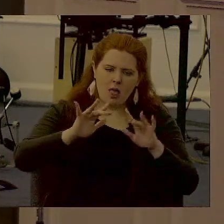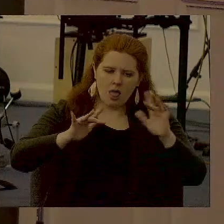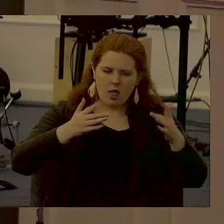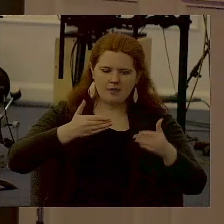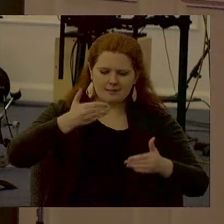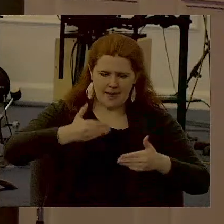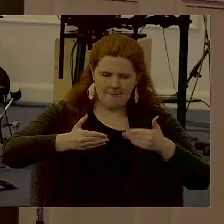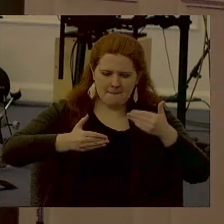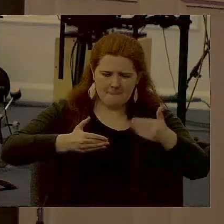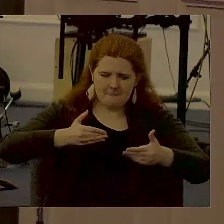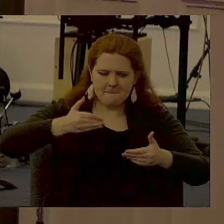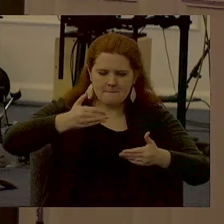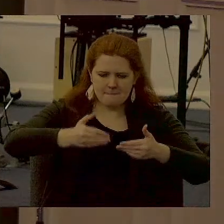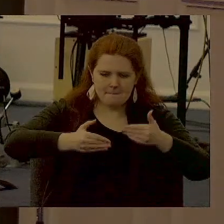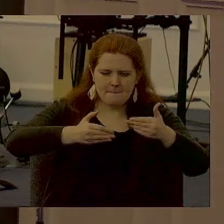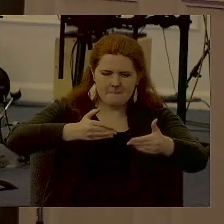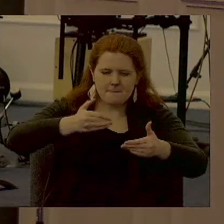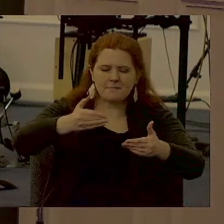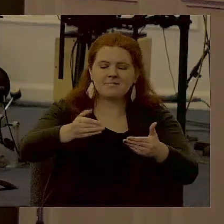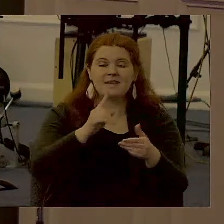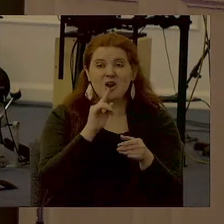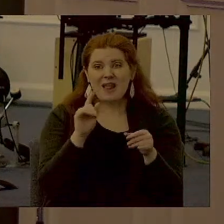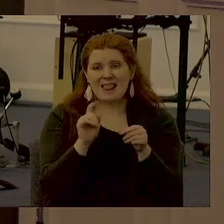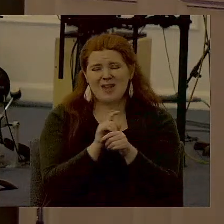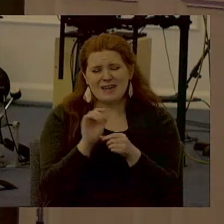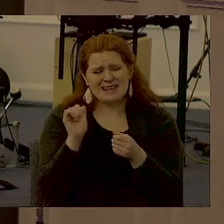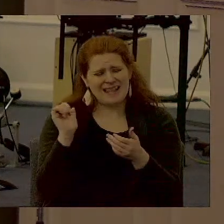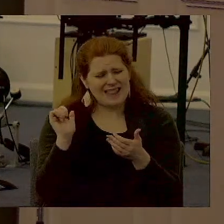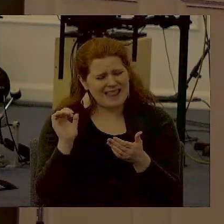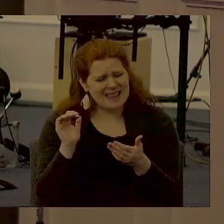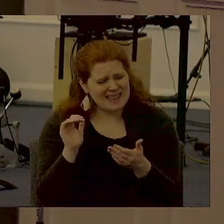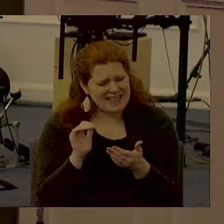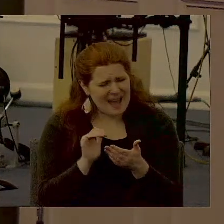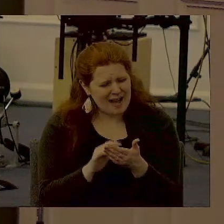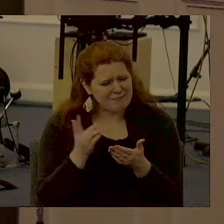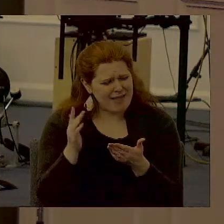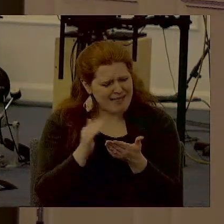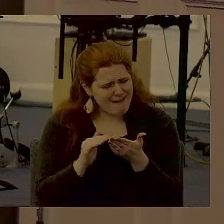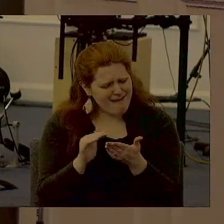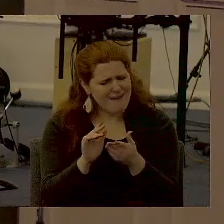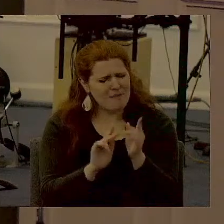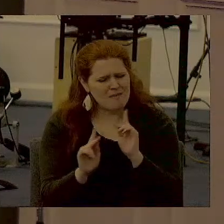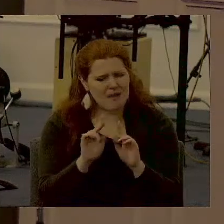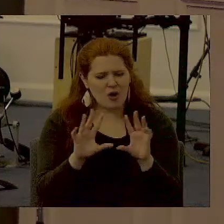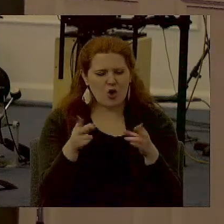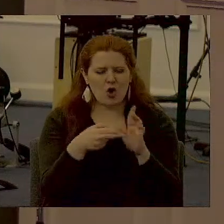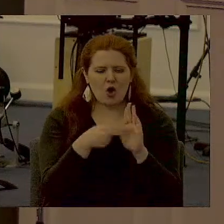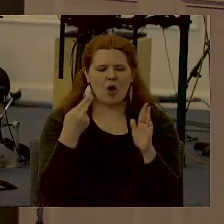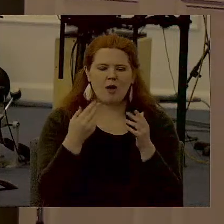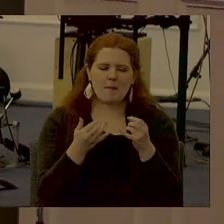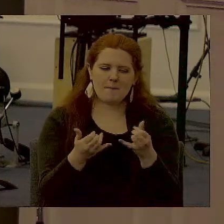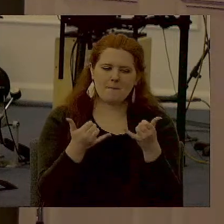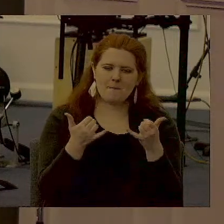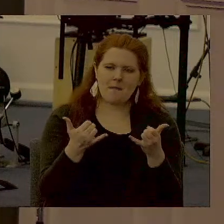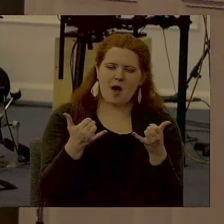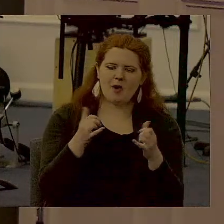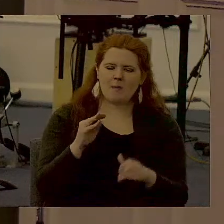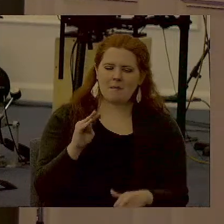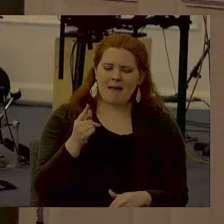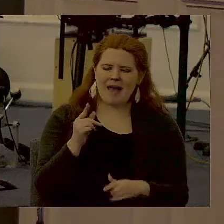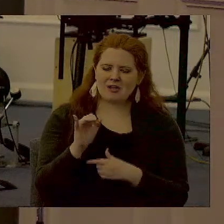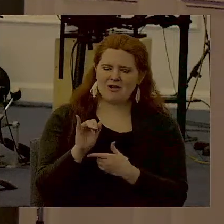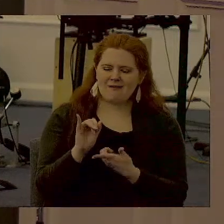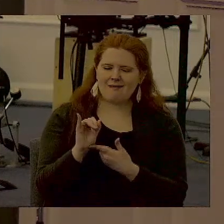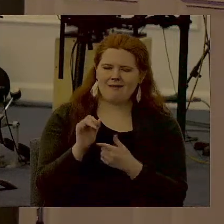of many people. Because there are literally tens of thousands of what we could call modern magi, people